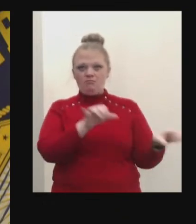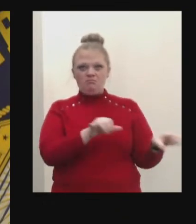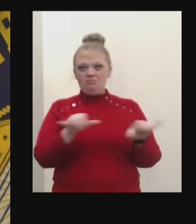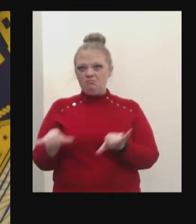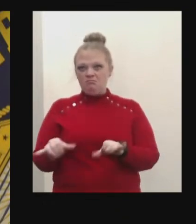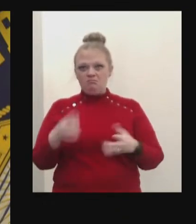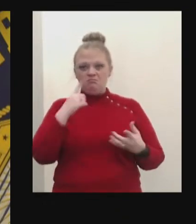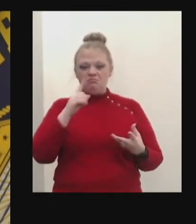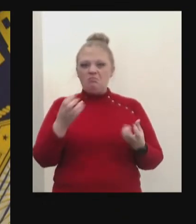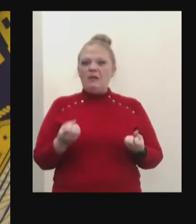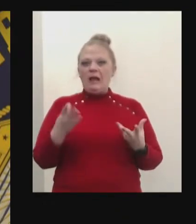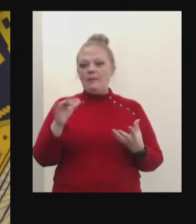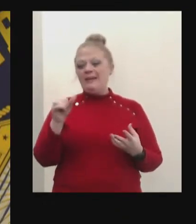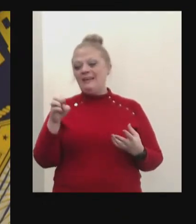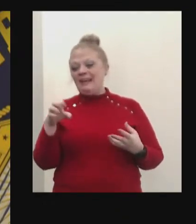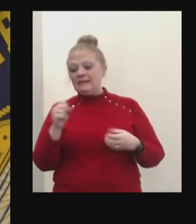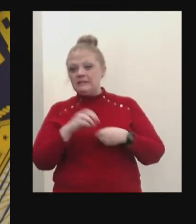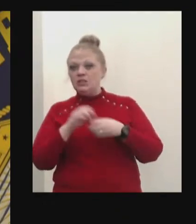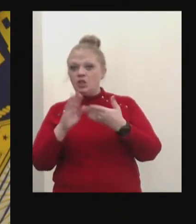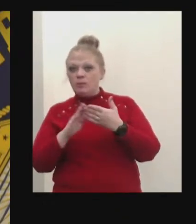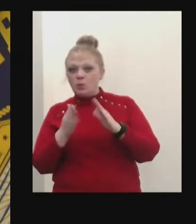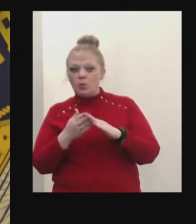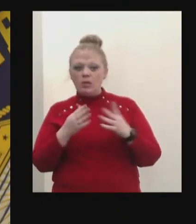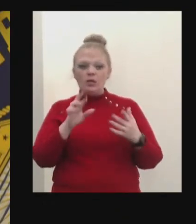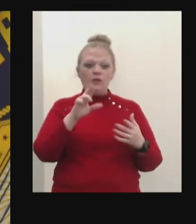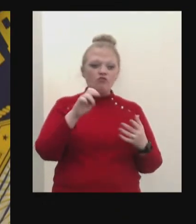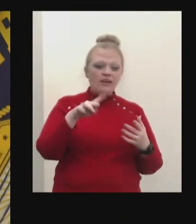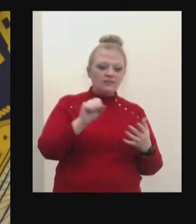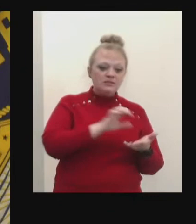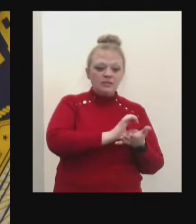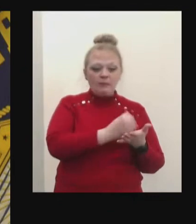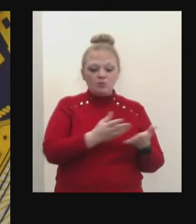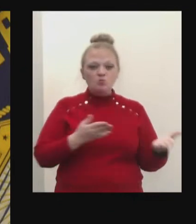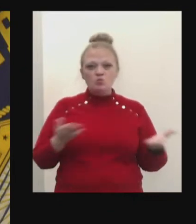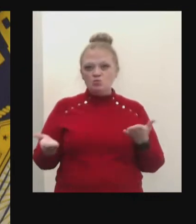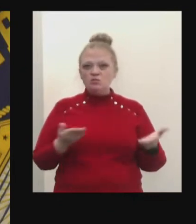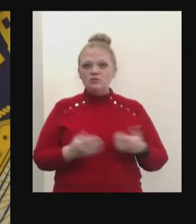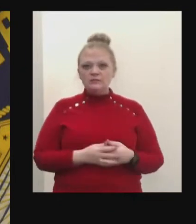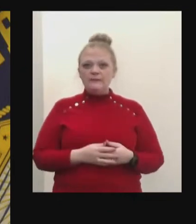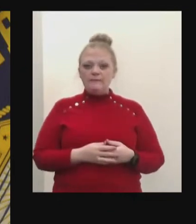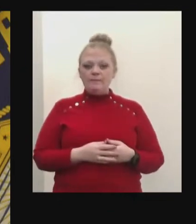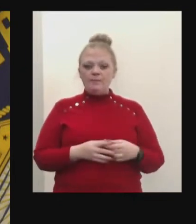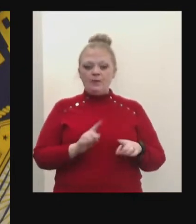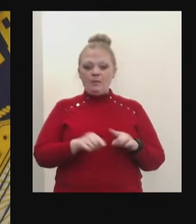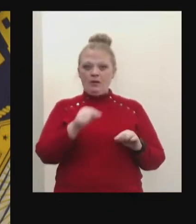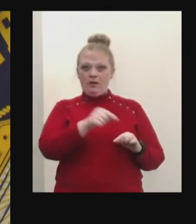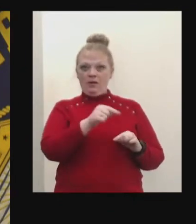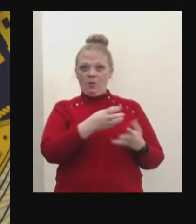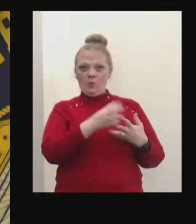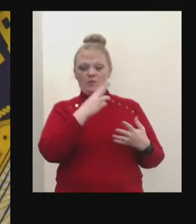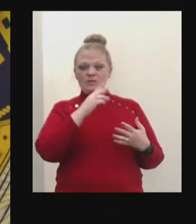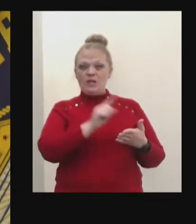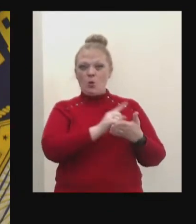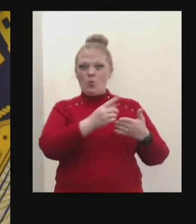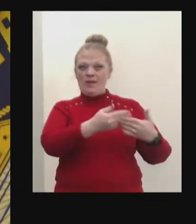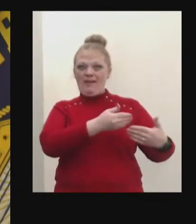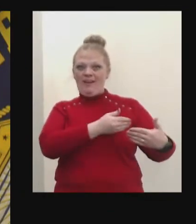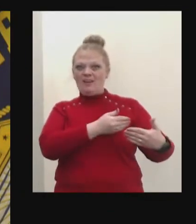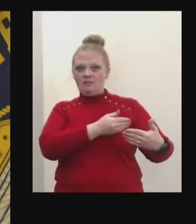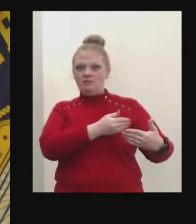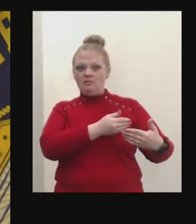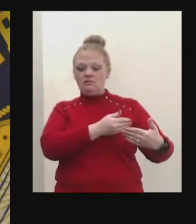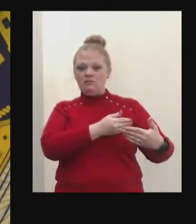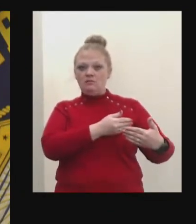number of cases in the community and the case rates. So, and again, they've been about a week ahead of us and followed what we